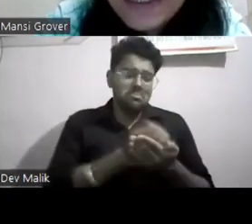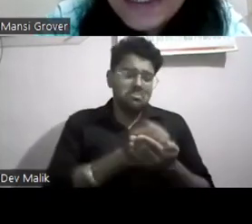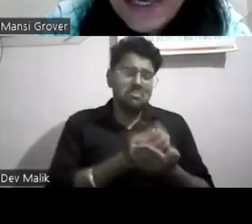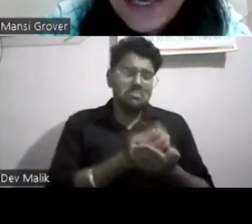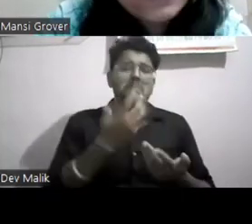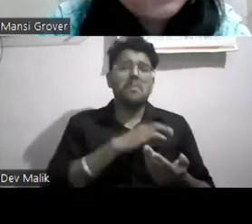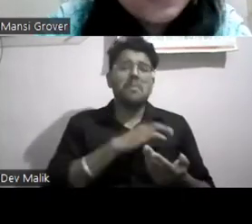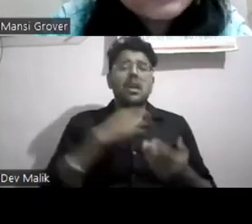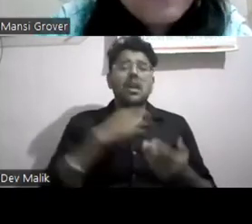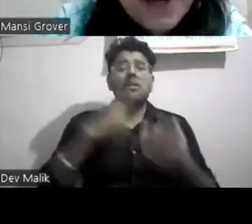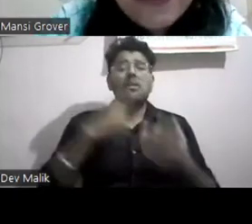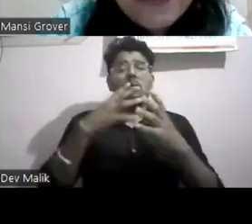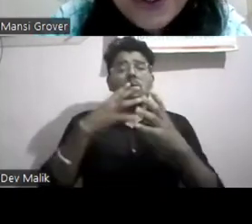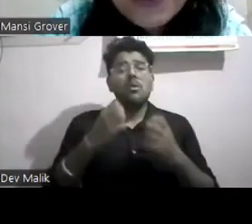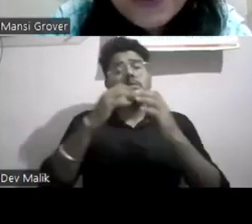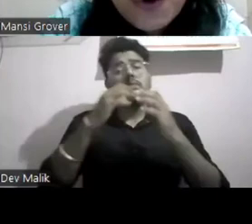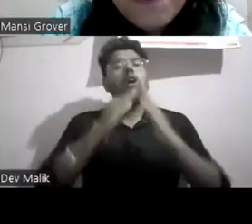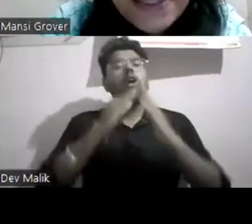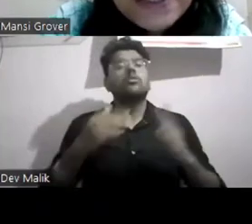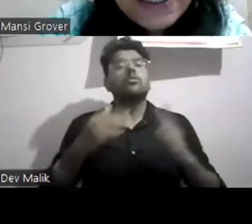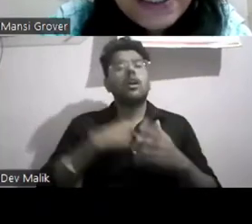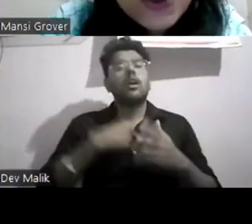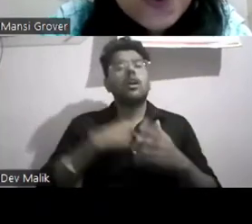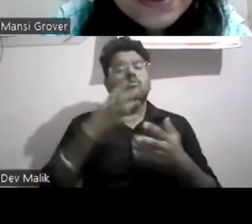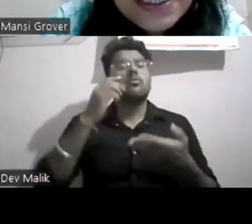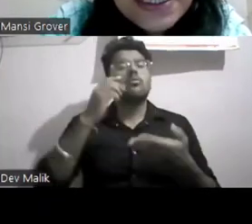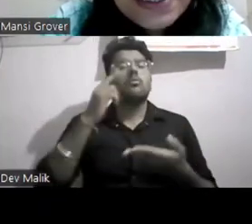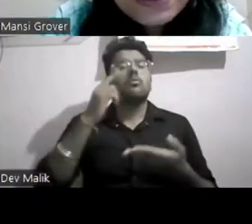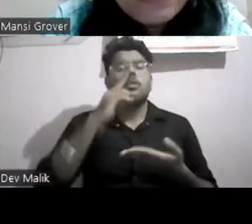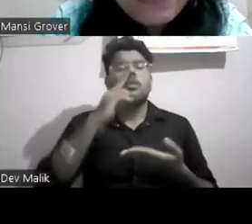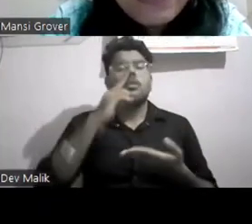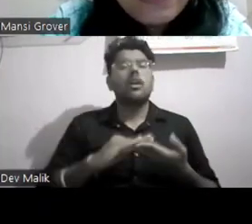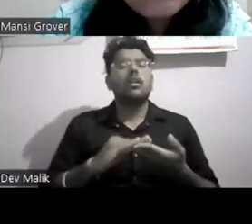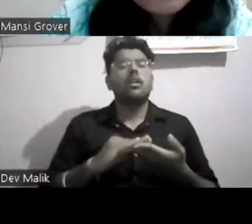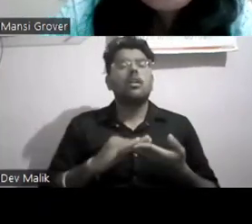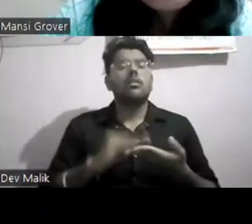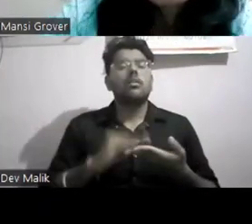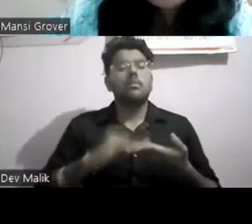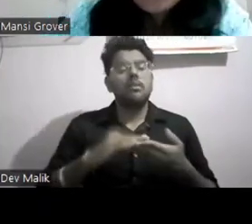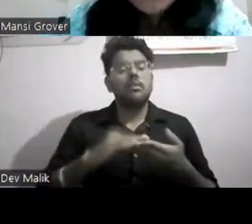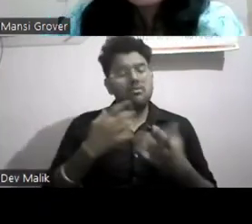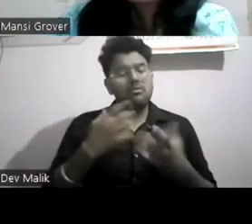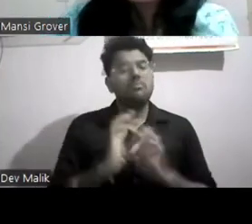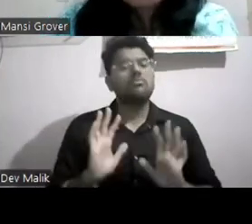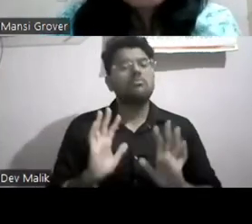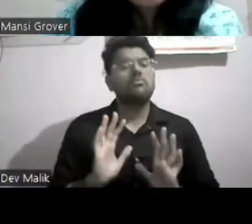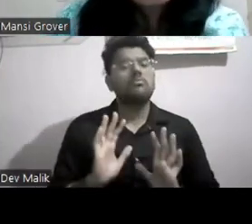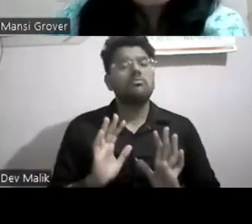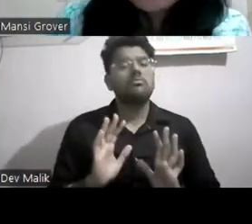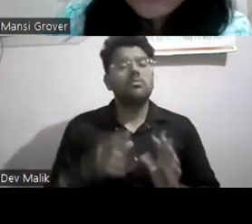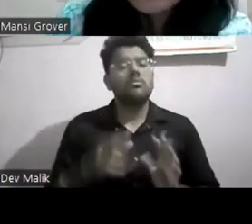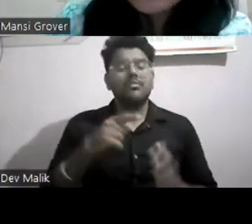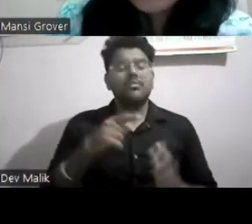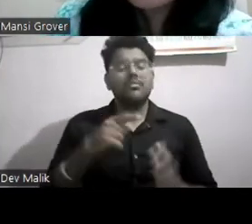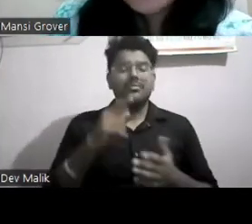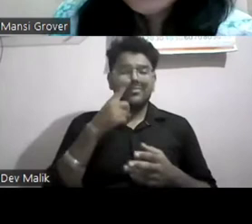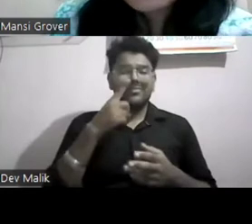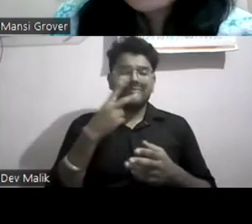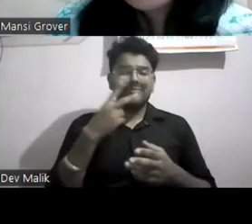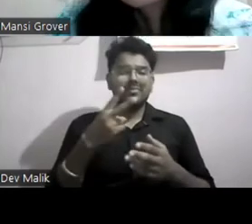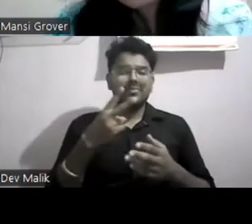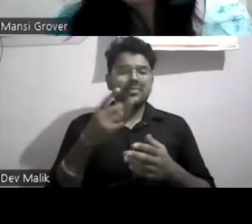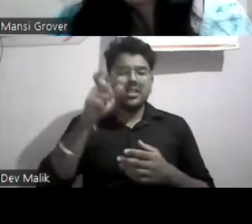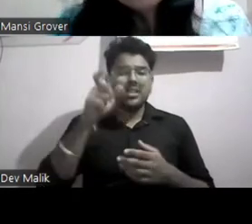my friend. Pashadi. So basically, you would see a person with